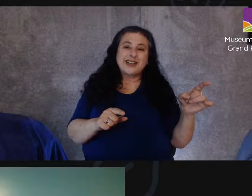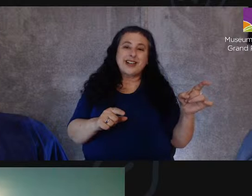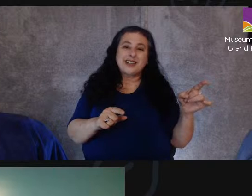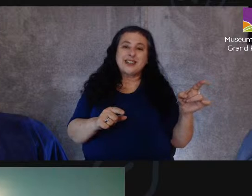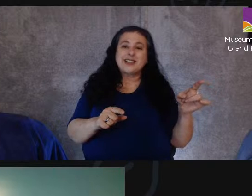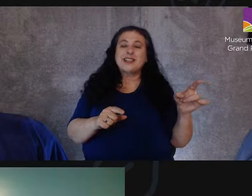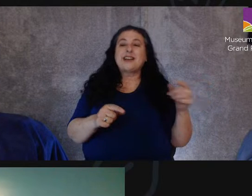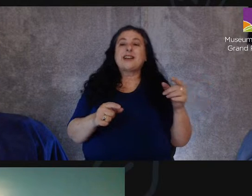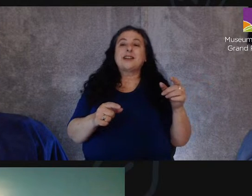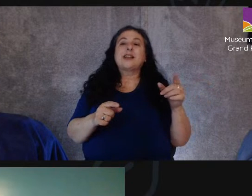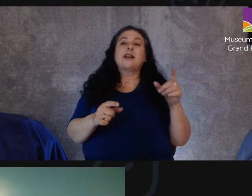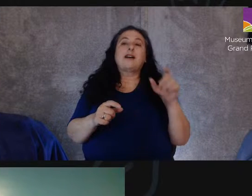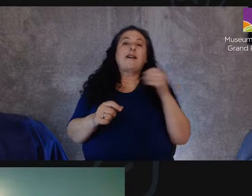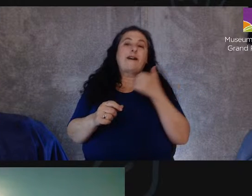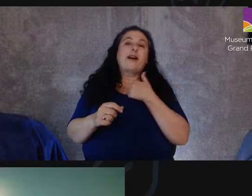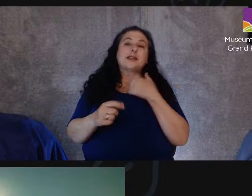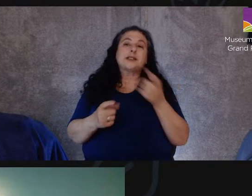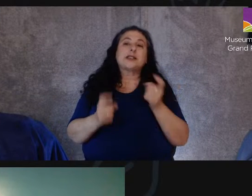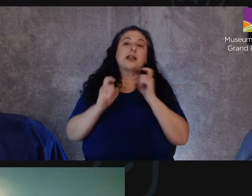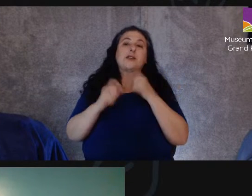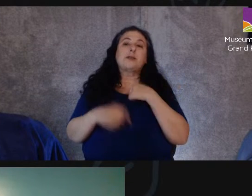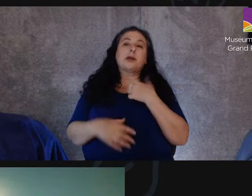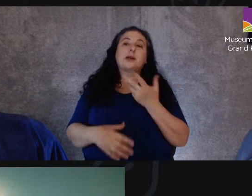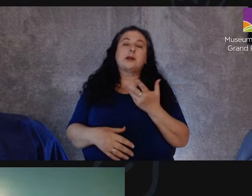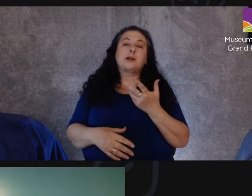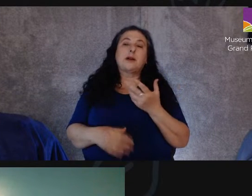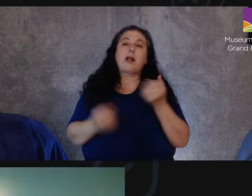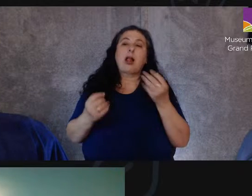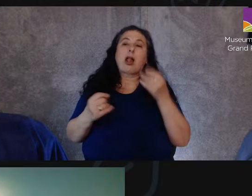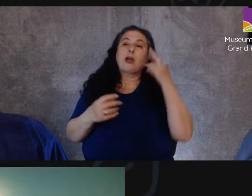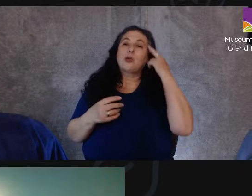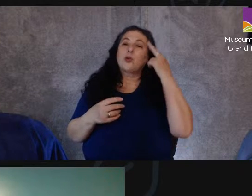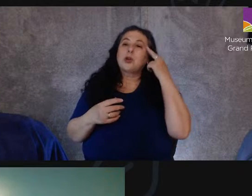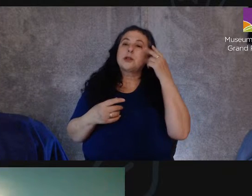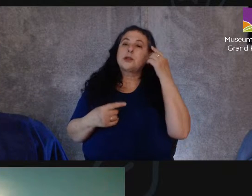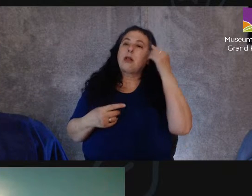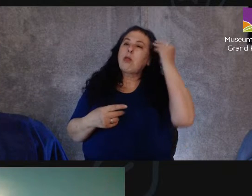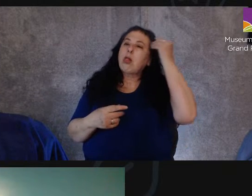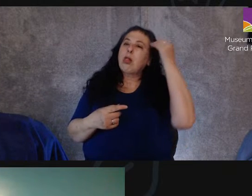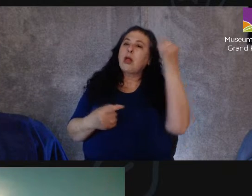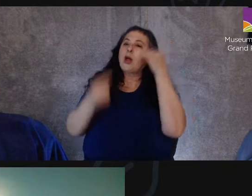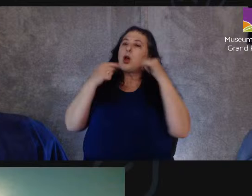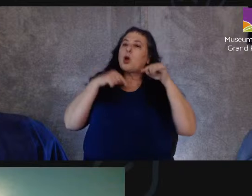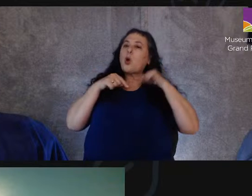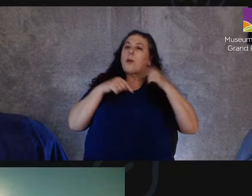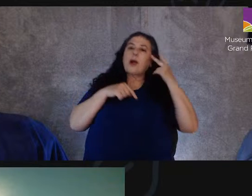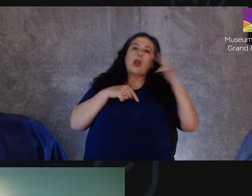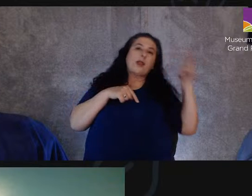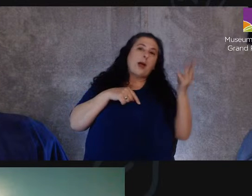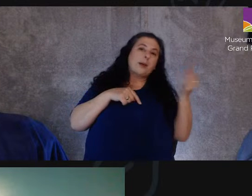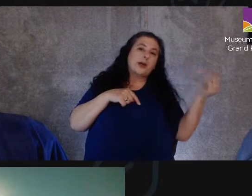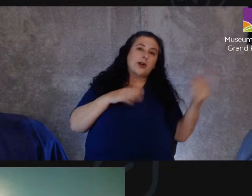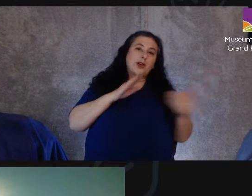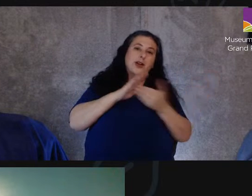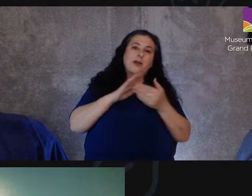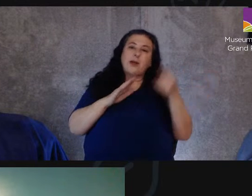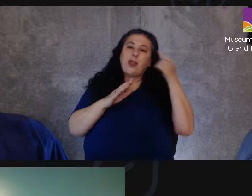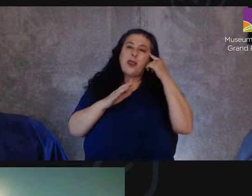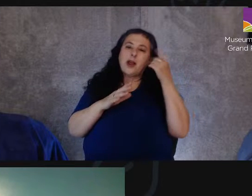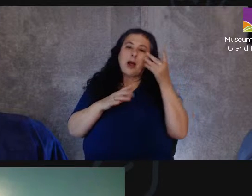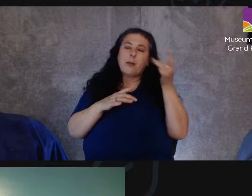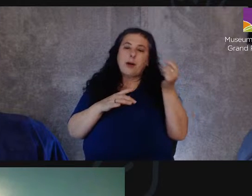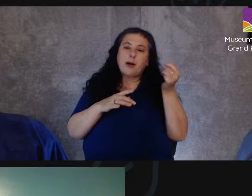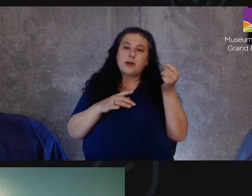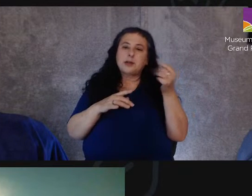it has given me a lot of reason to kind of go back and look at this material again and think about some of